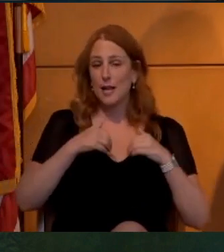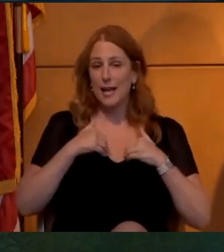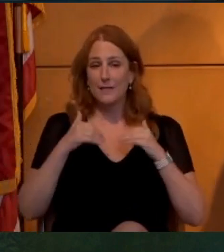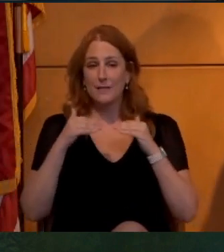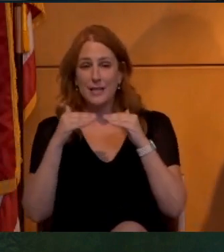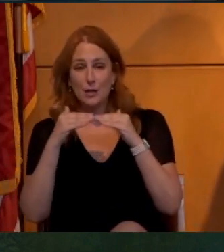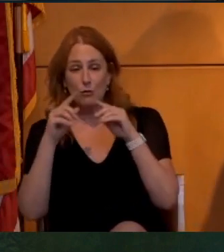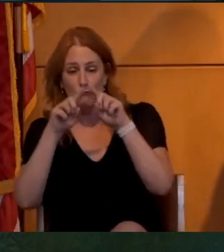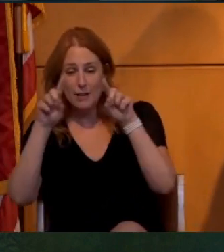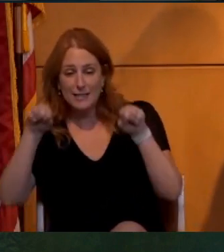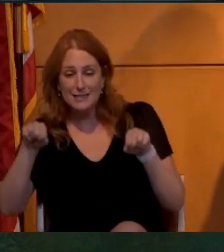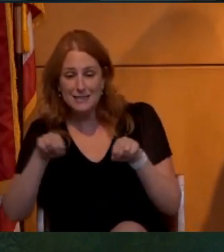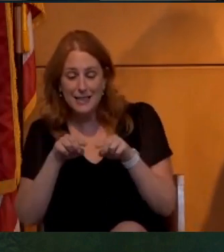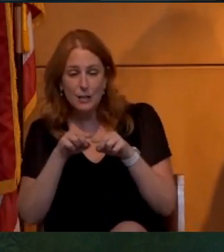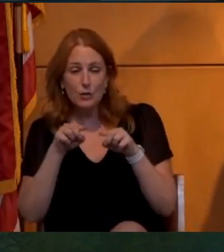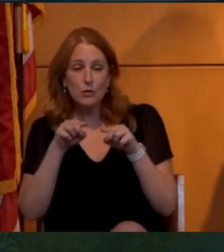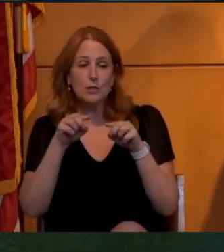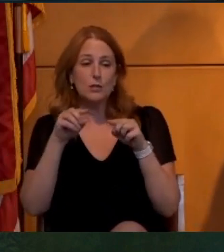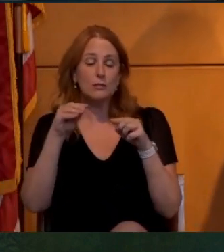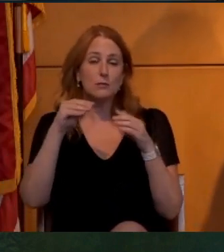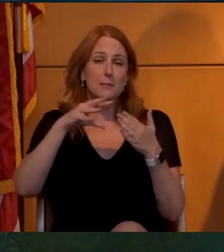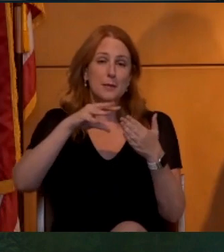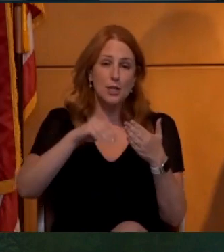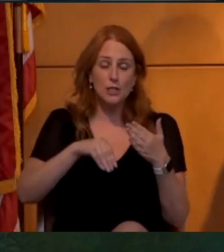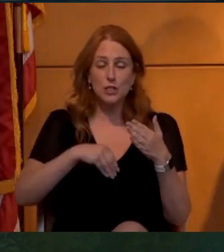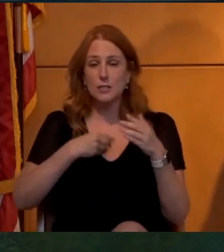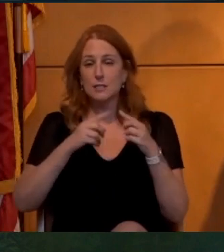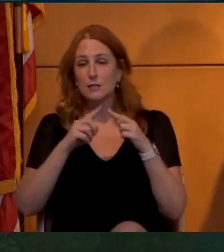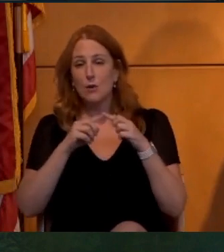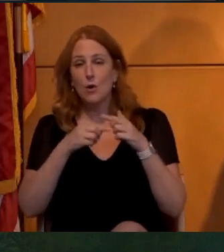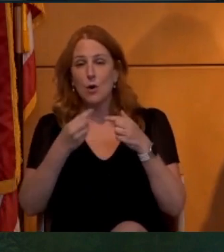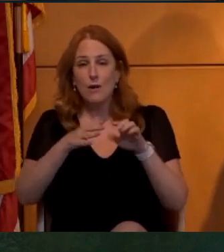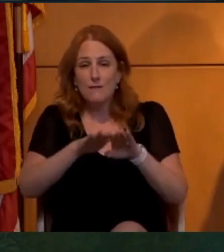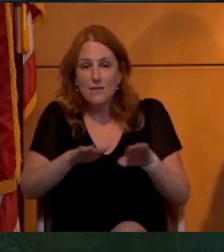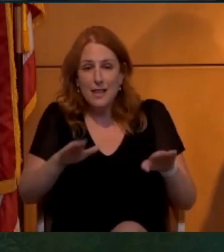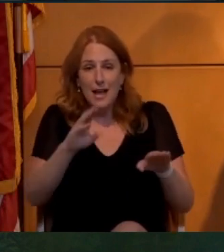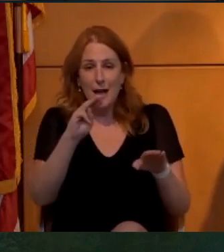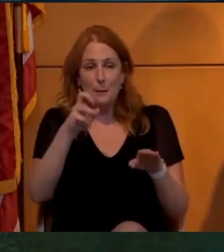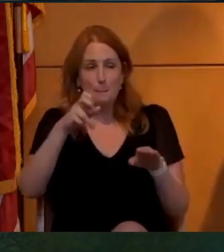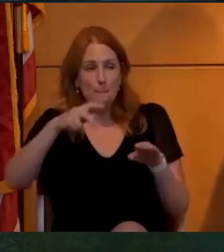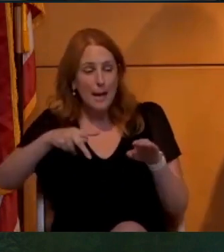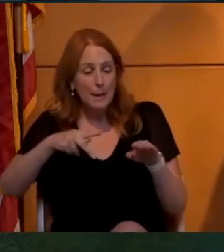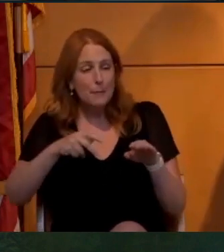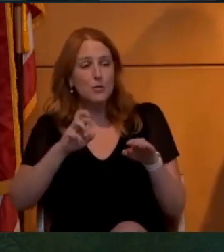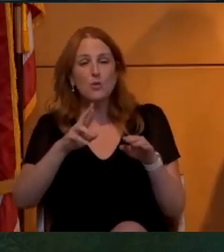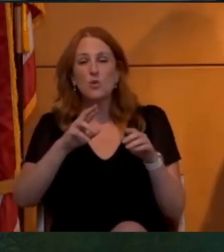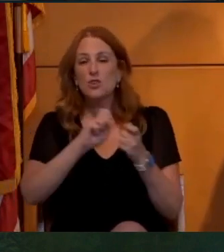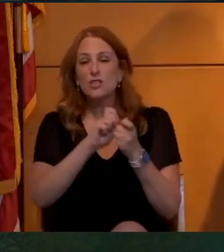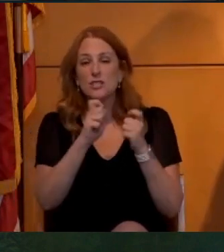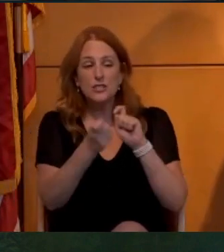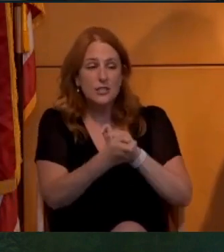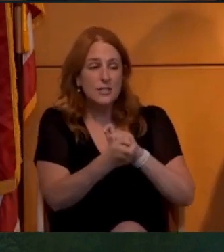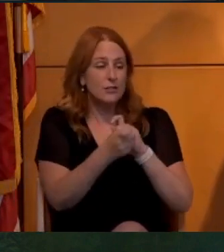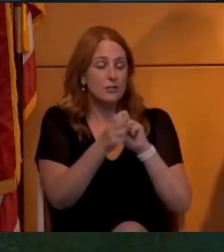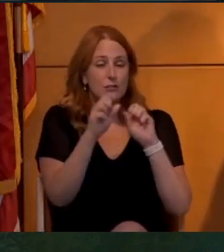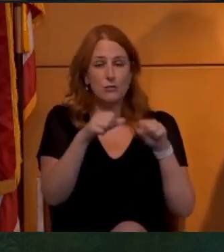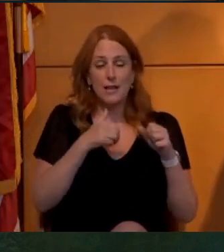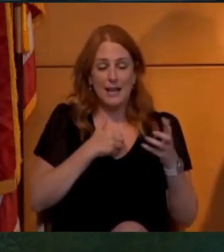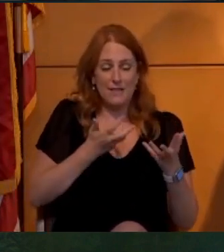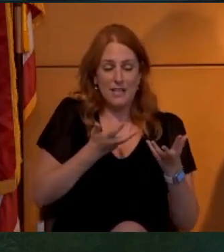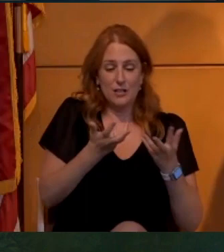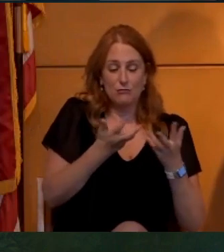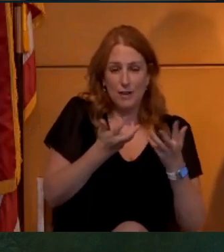rectangular projections. You can have polar projections, so flat maps such as this, or you can switch into an